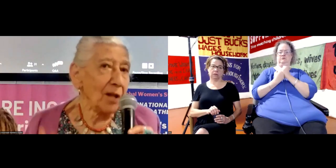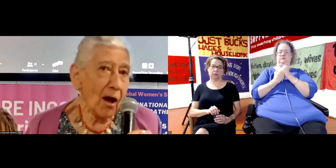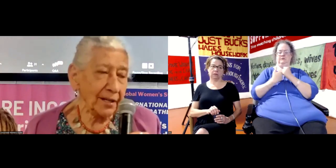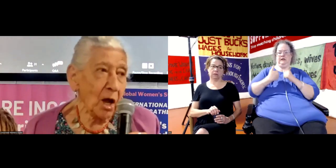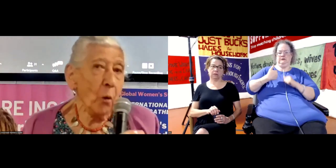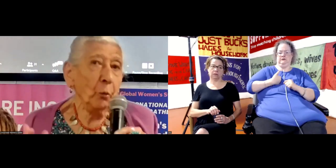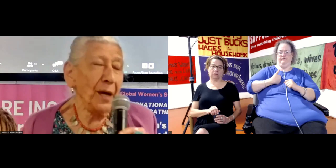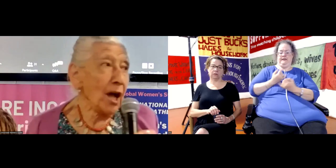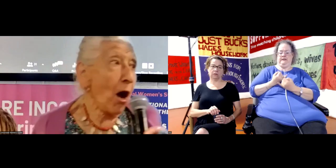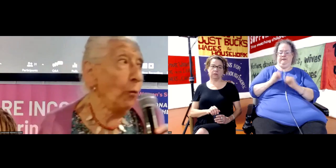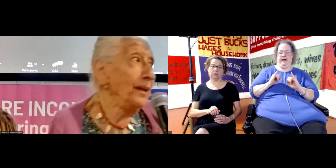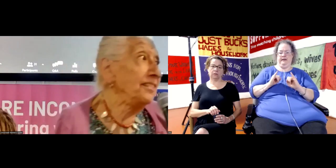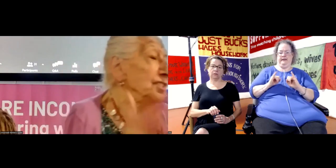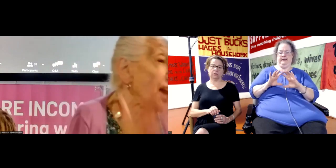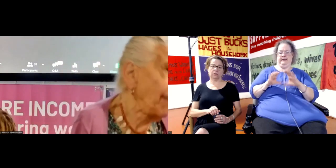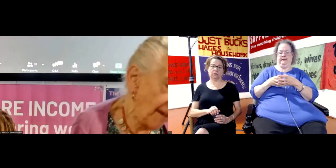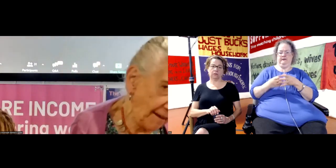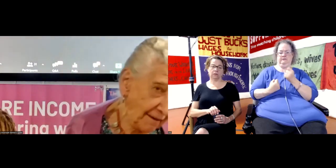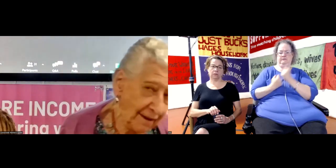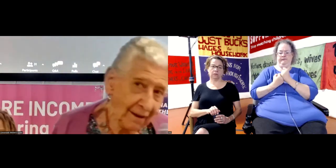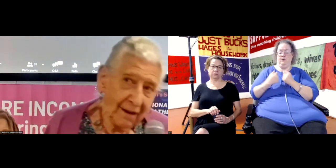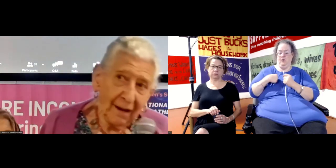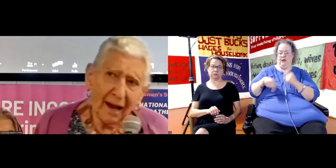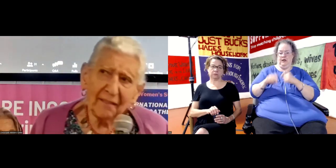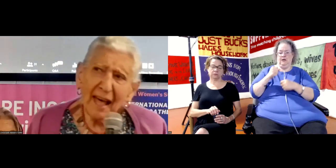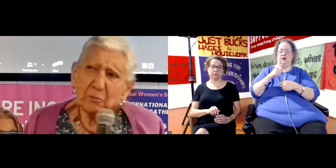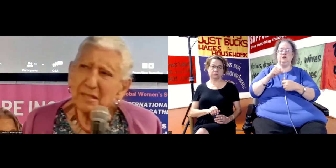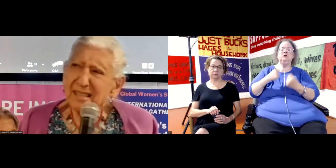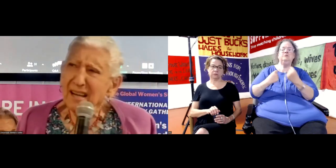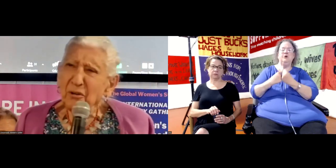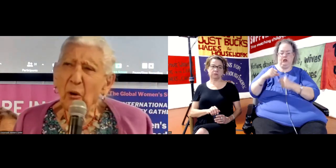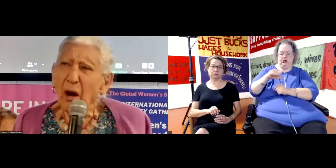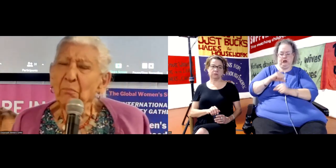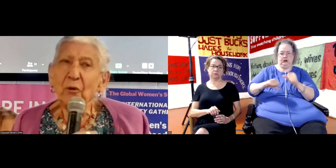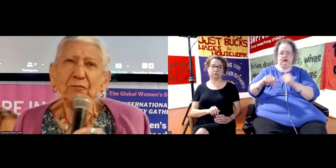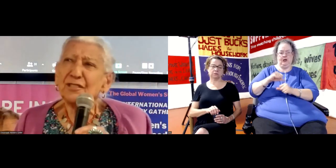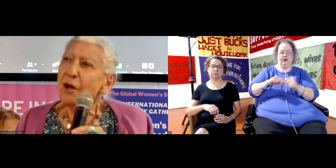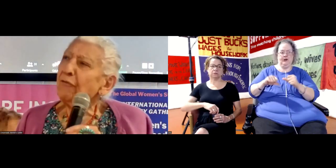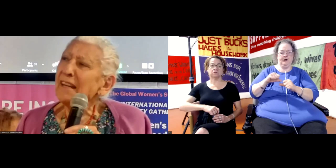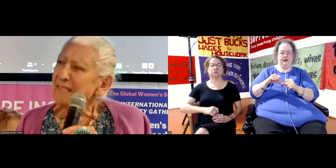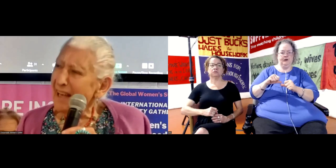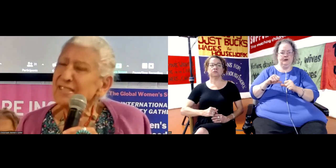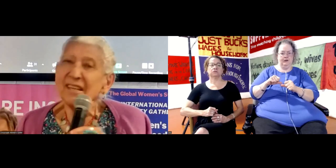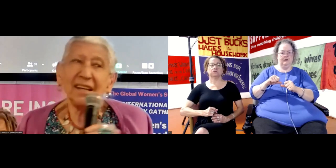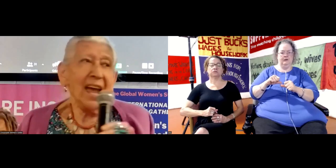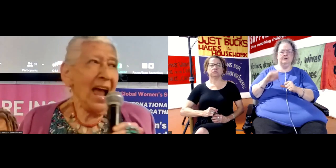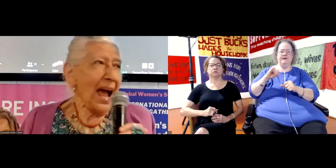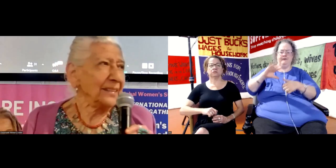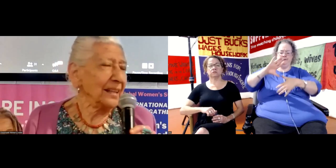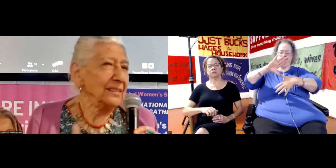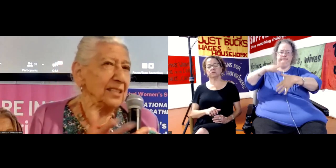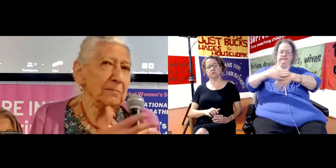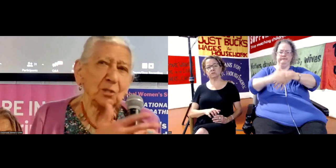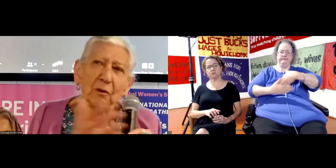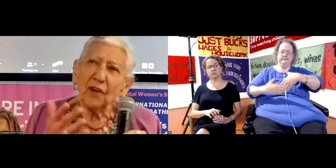independently aligned. We are with each other. And that was, you know, a move so fantastic